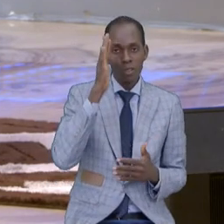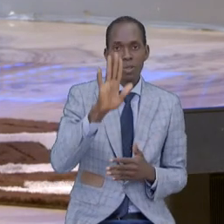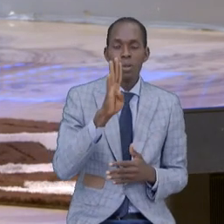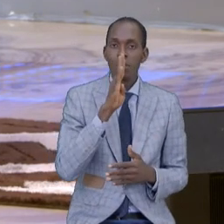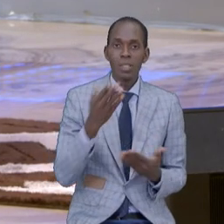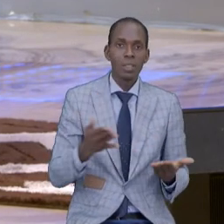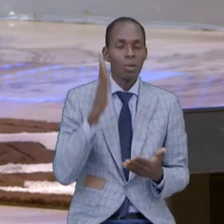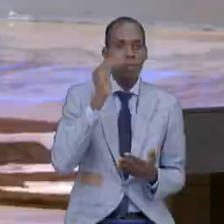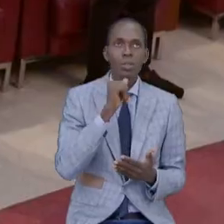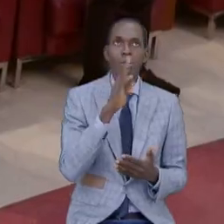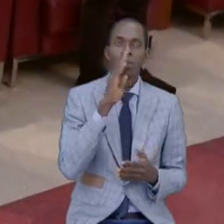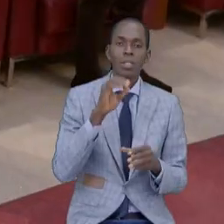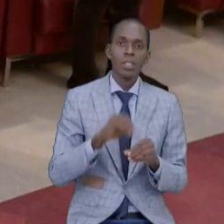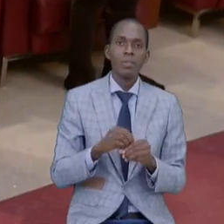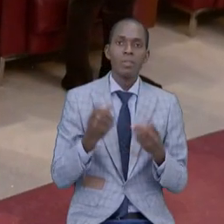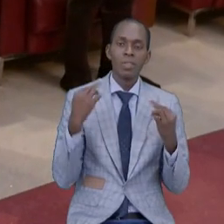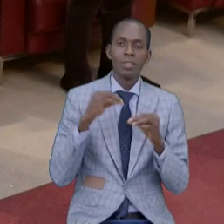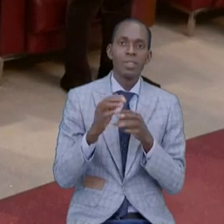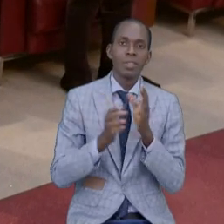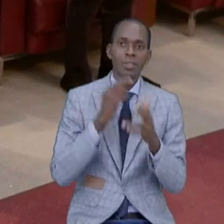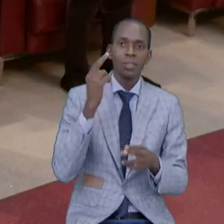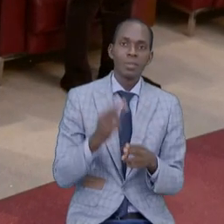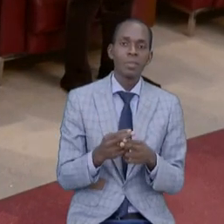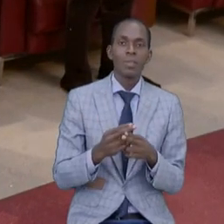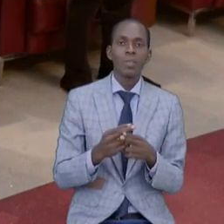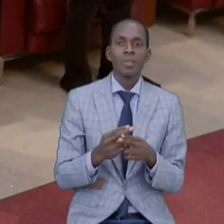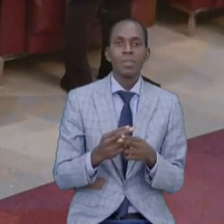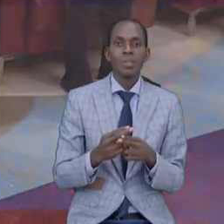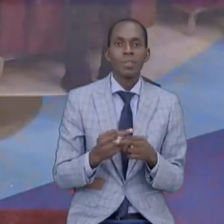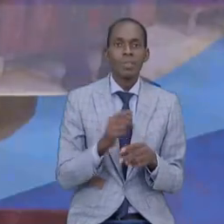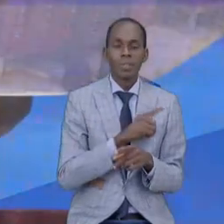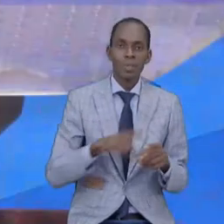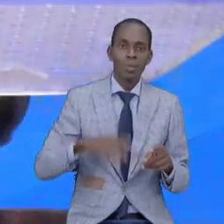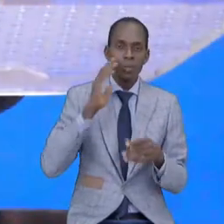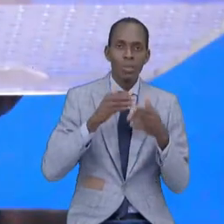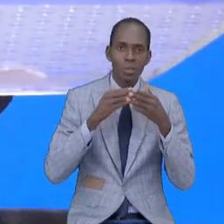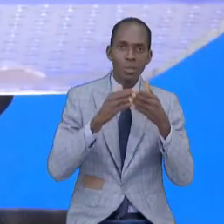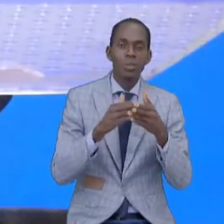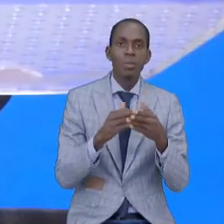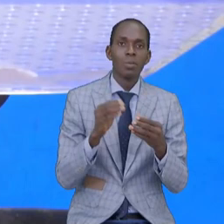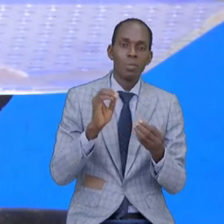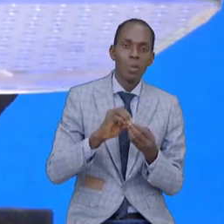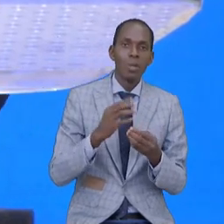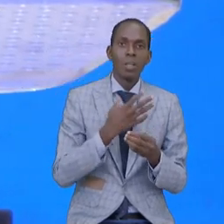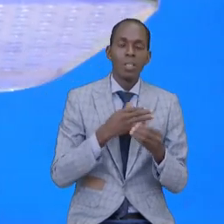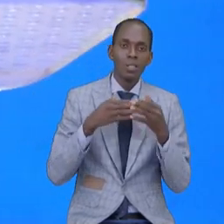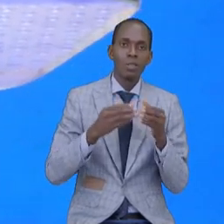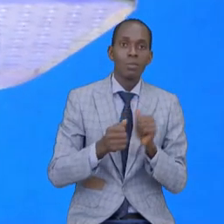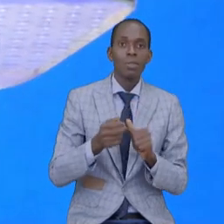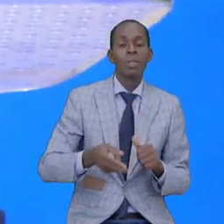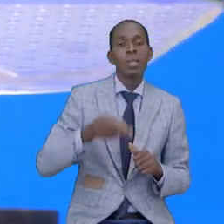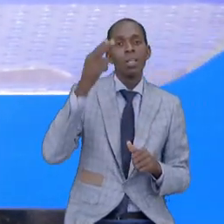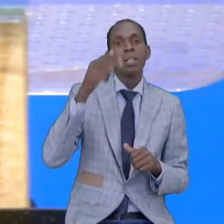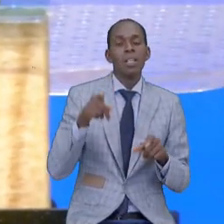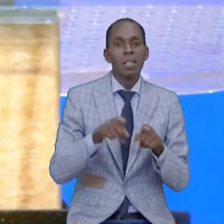in vain in Jesus' name. Amen. The Lord will lead you further and lead you higher as he instructs us